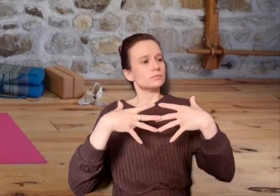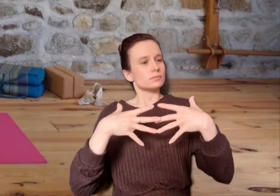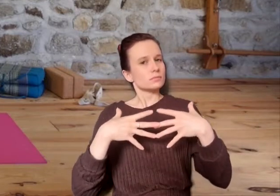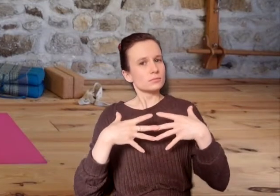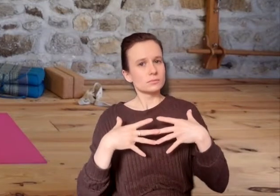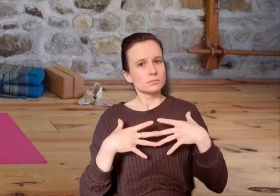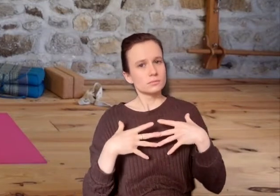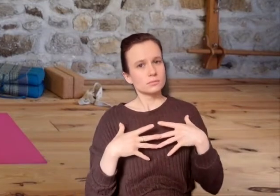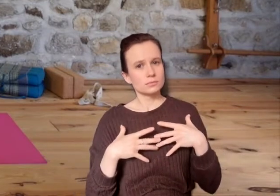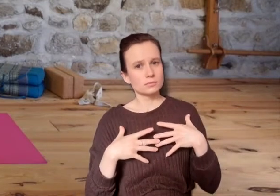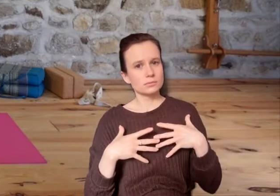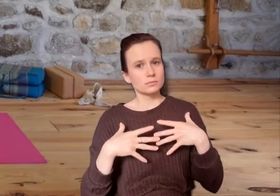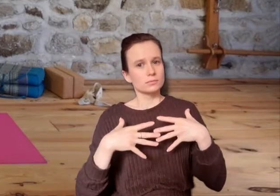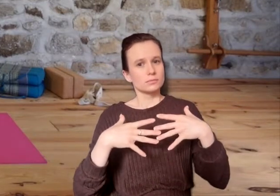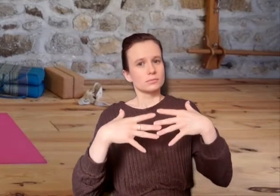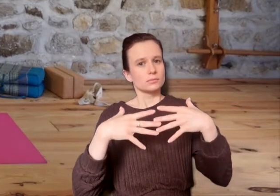shoulder.